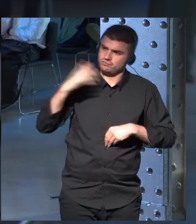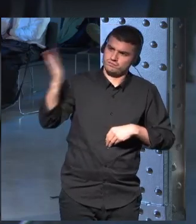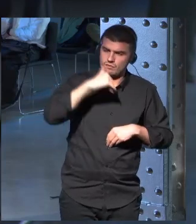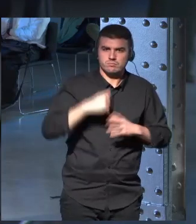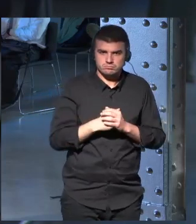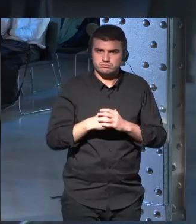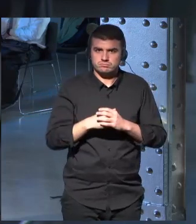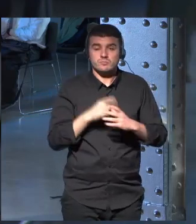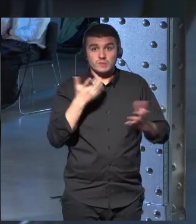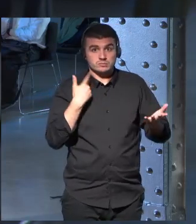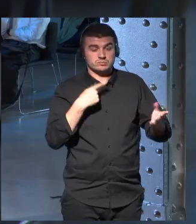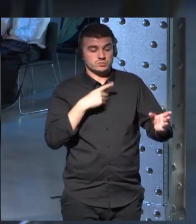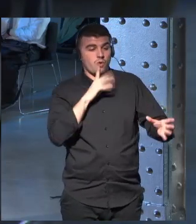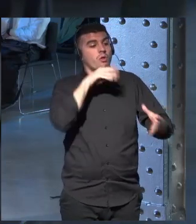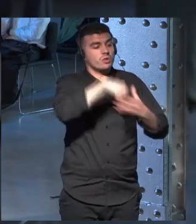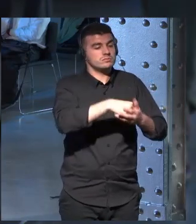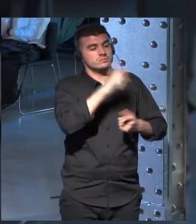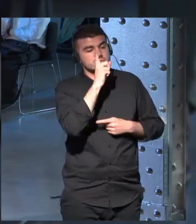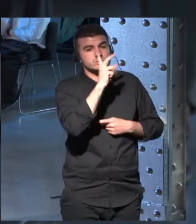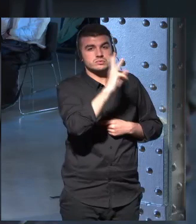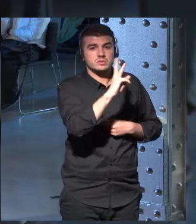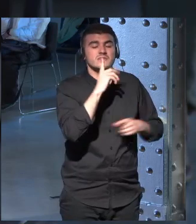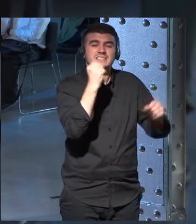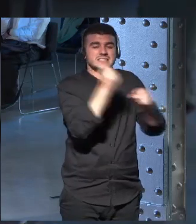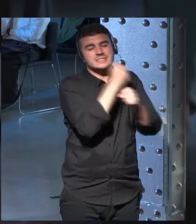working on a doctorate in literature,